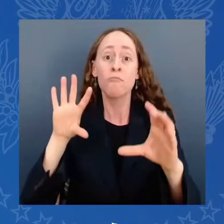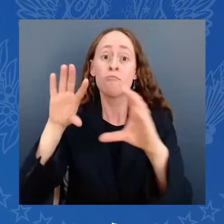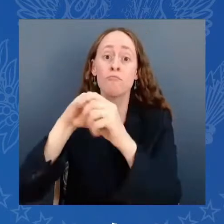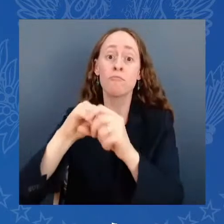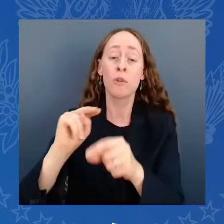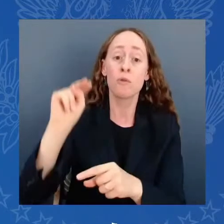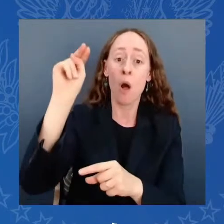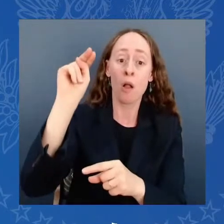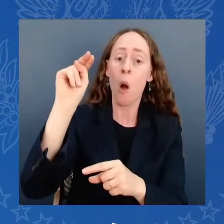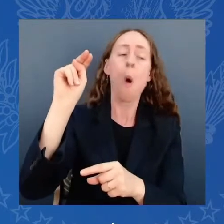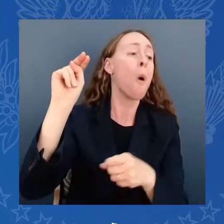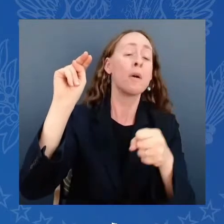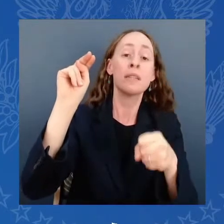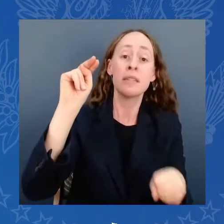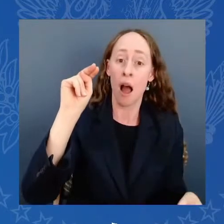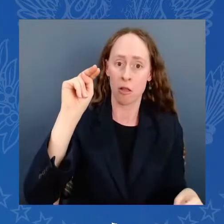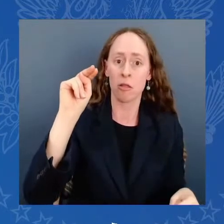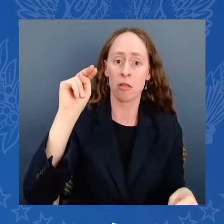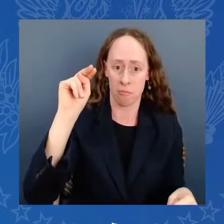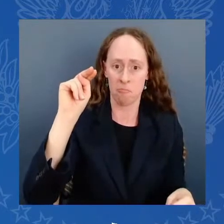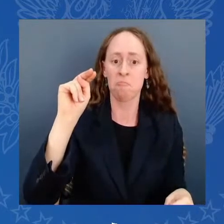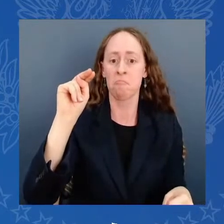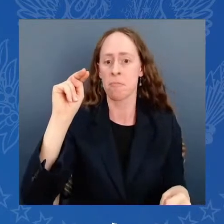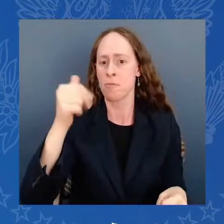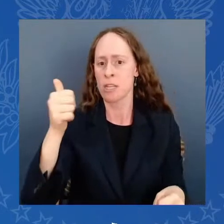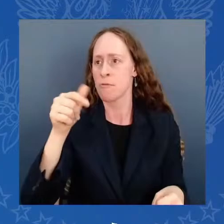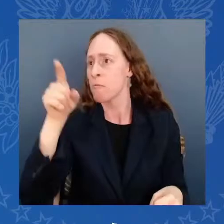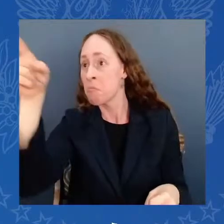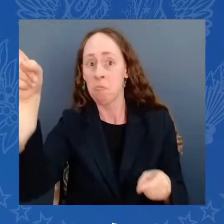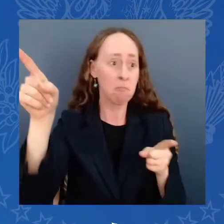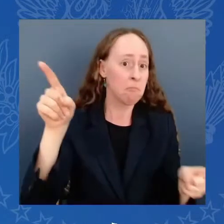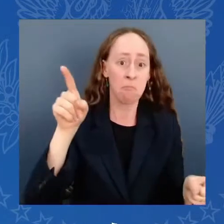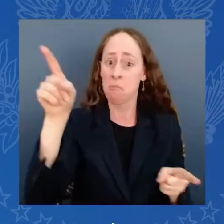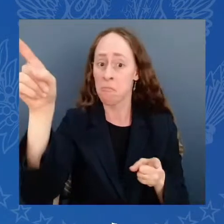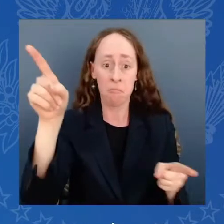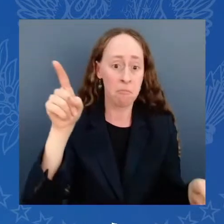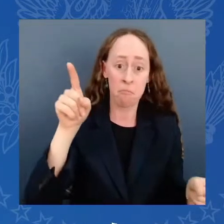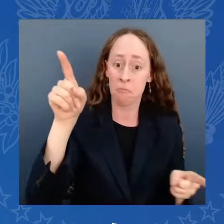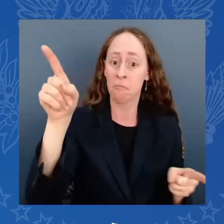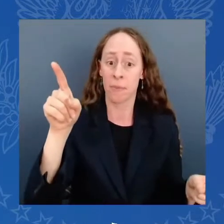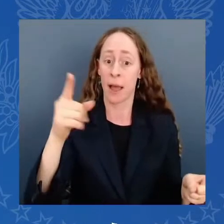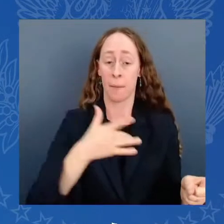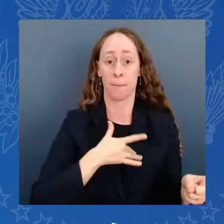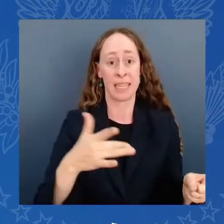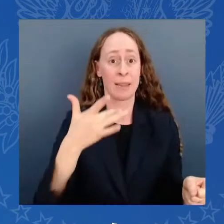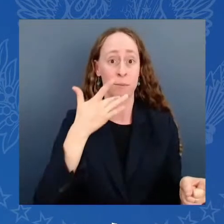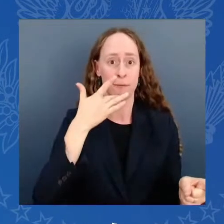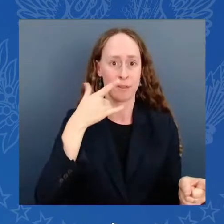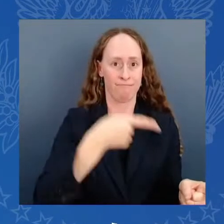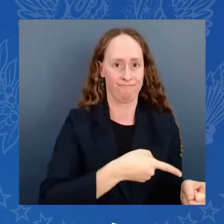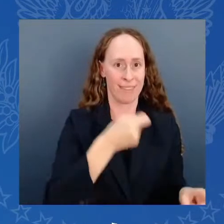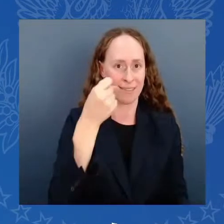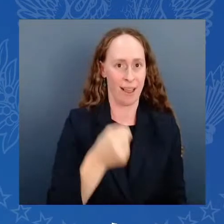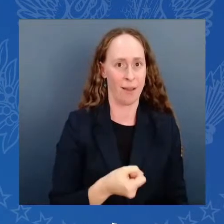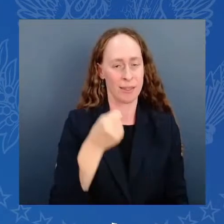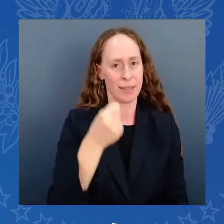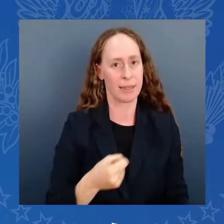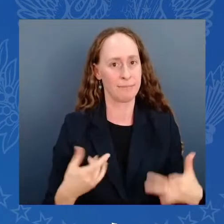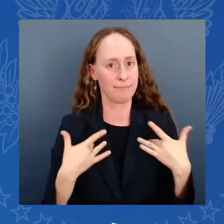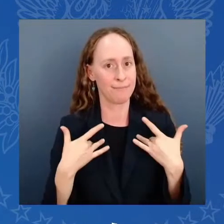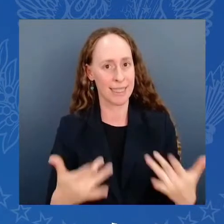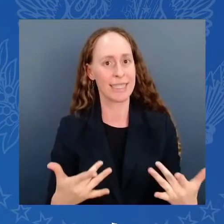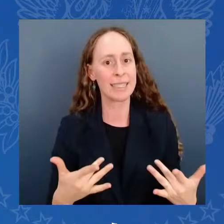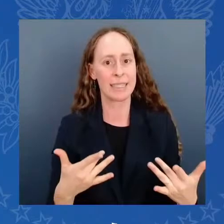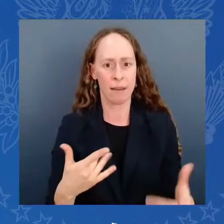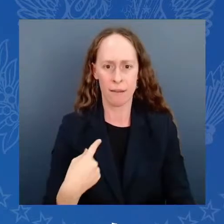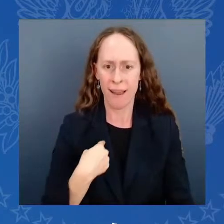of times. But guess what? It got me engaged. I love how reading these biographies of me now that I